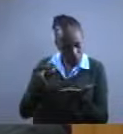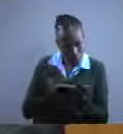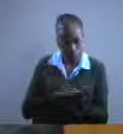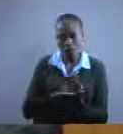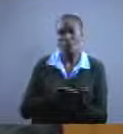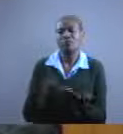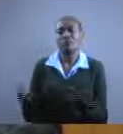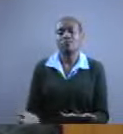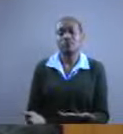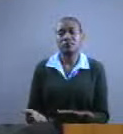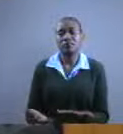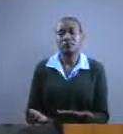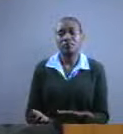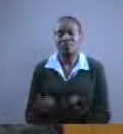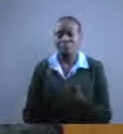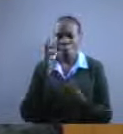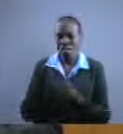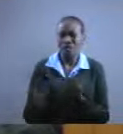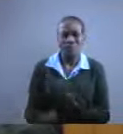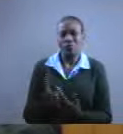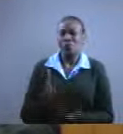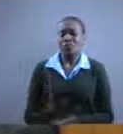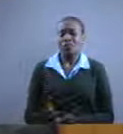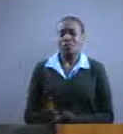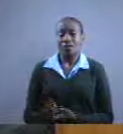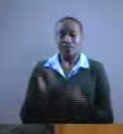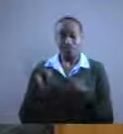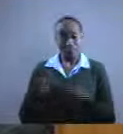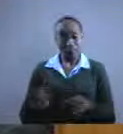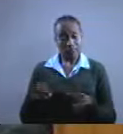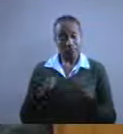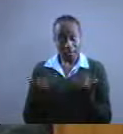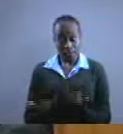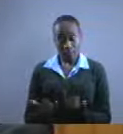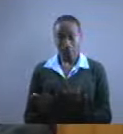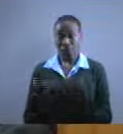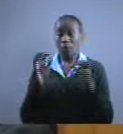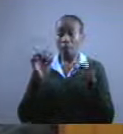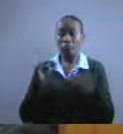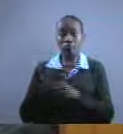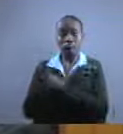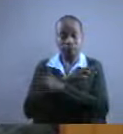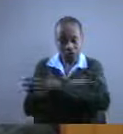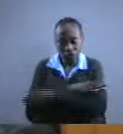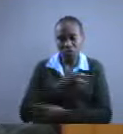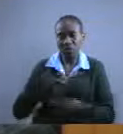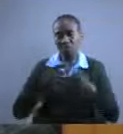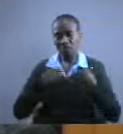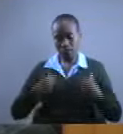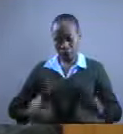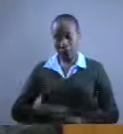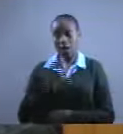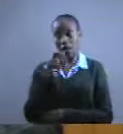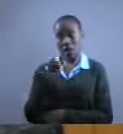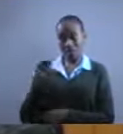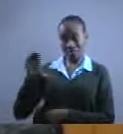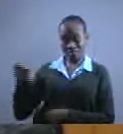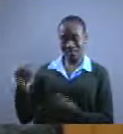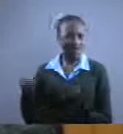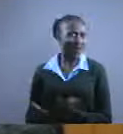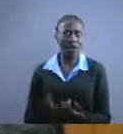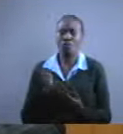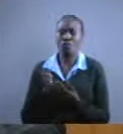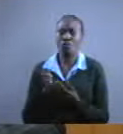be a tragic irony if people wearing ANC apparel were to deny any citizen of this country the